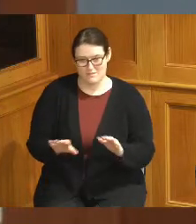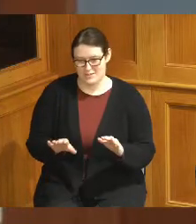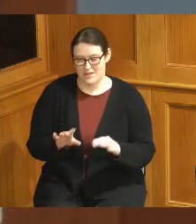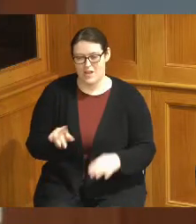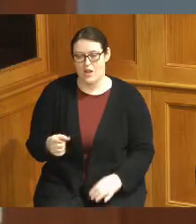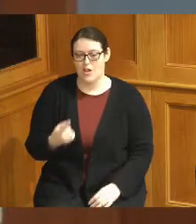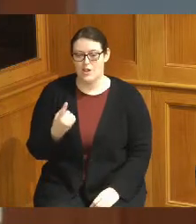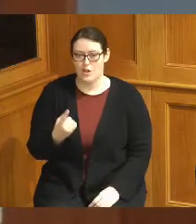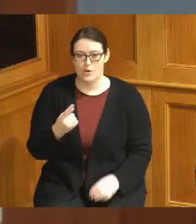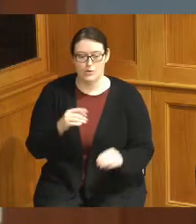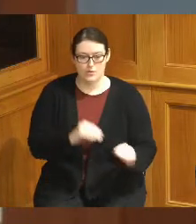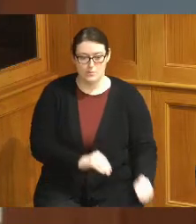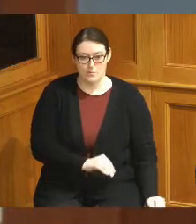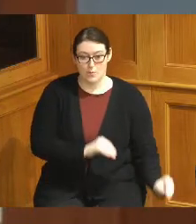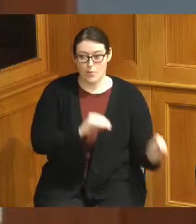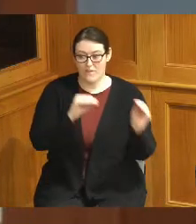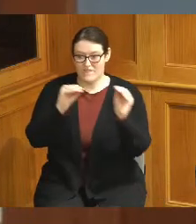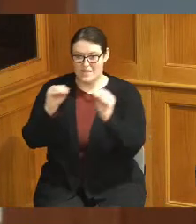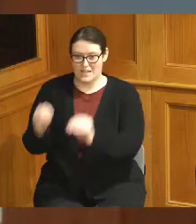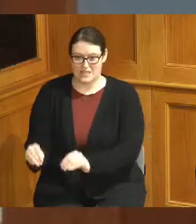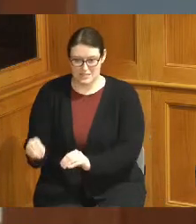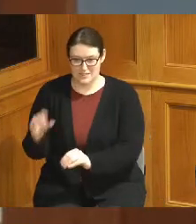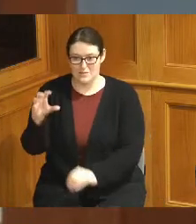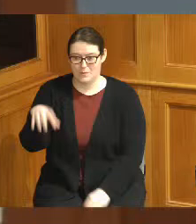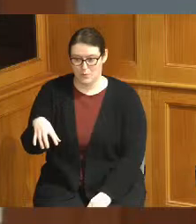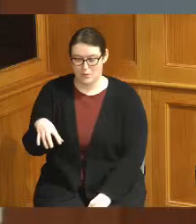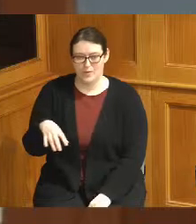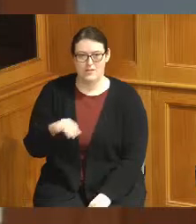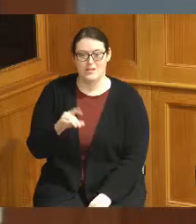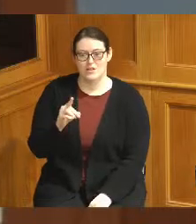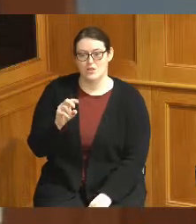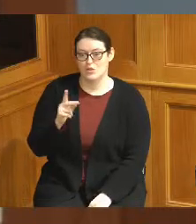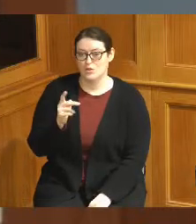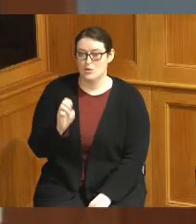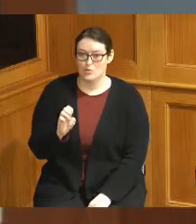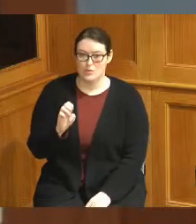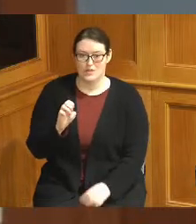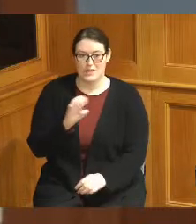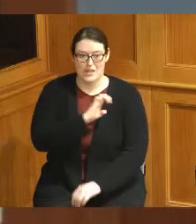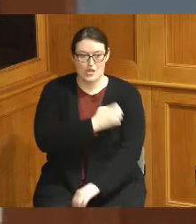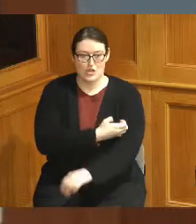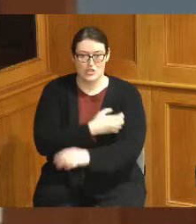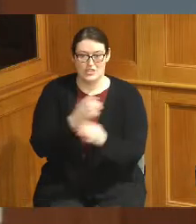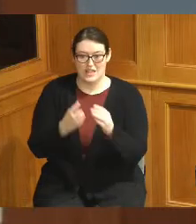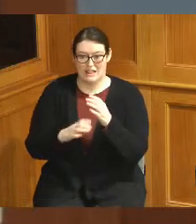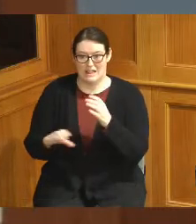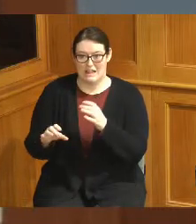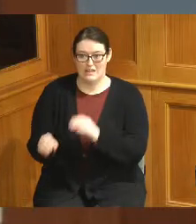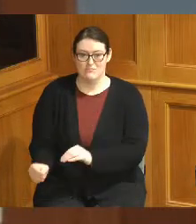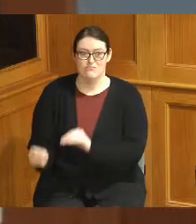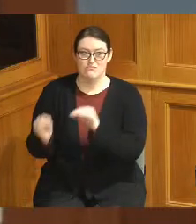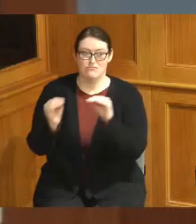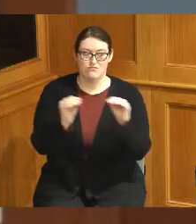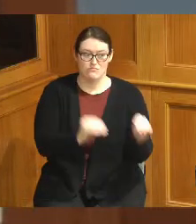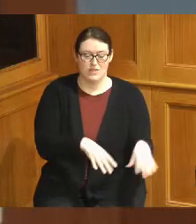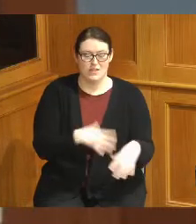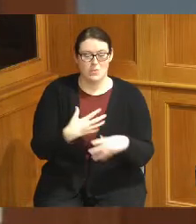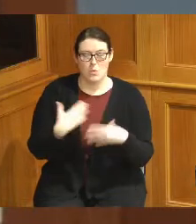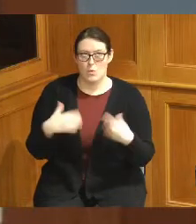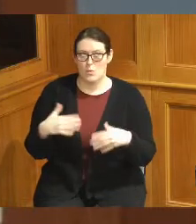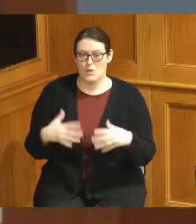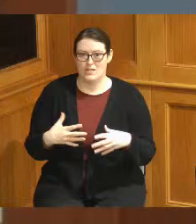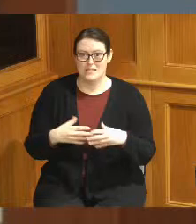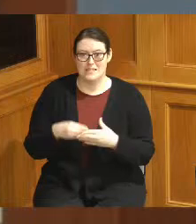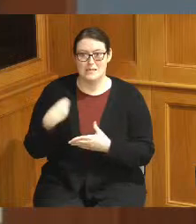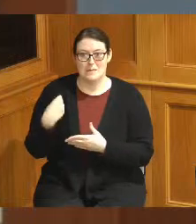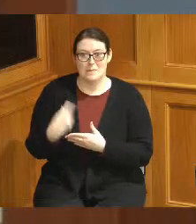alone relocating the Duke Energy line added an exorbitant amount of money to the project. And so at